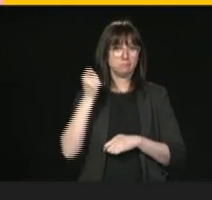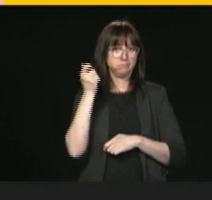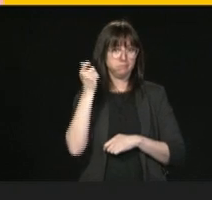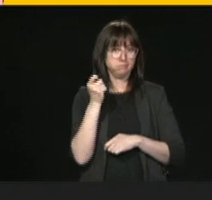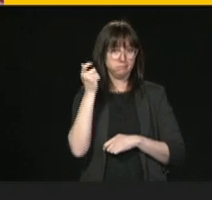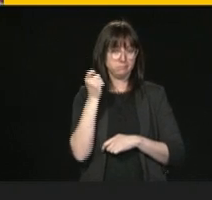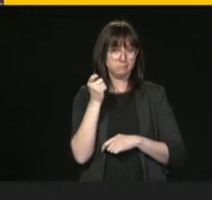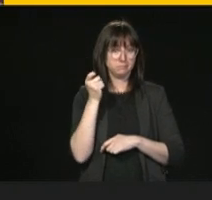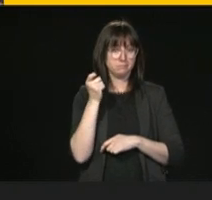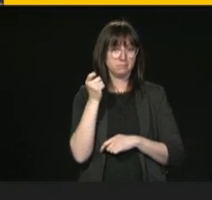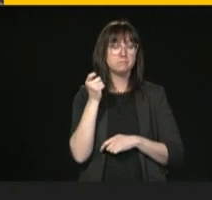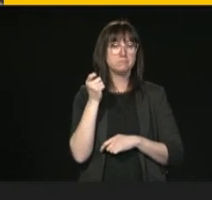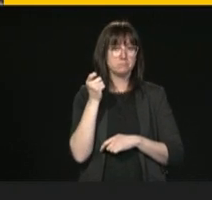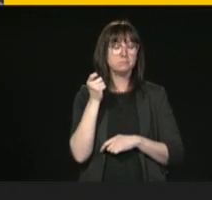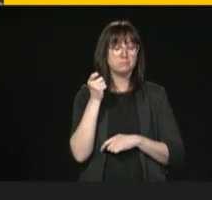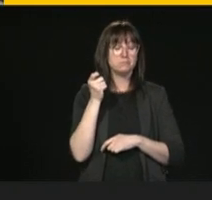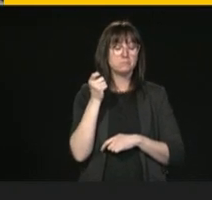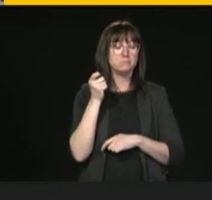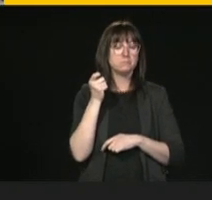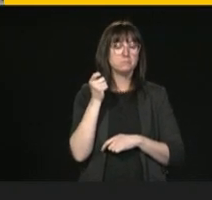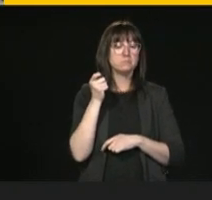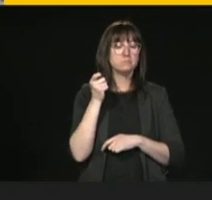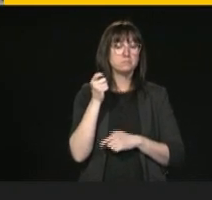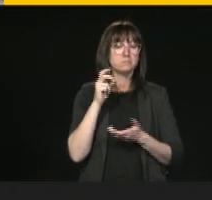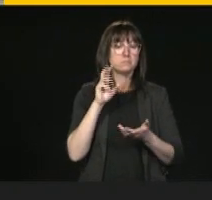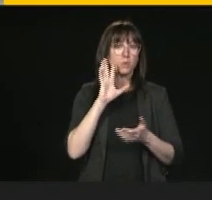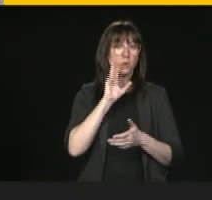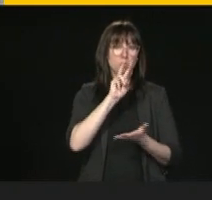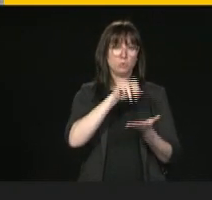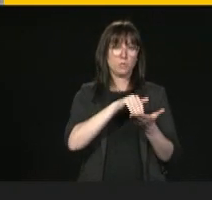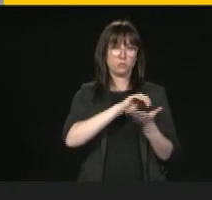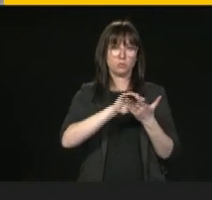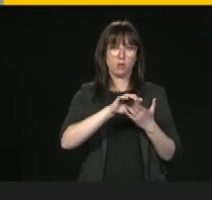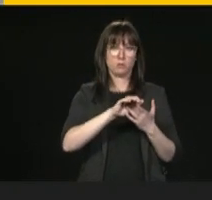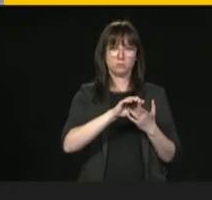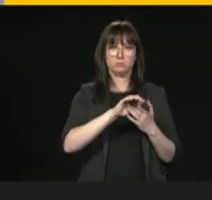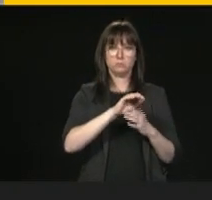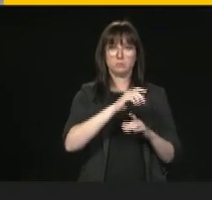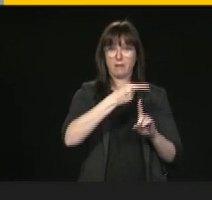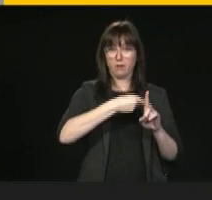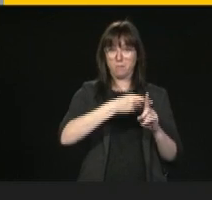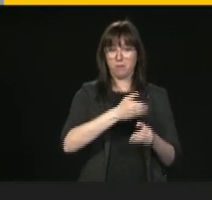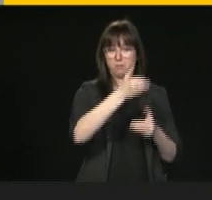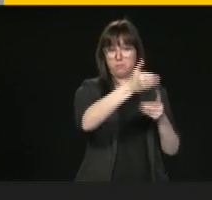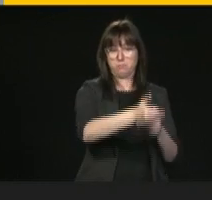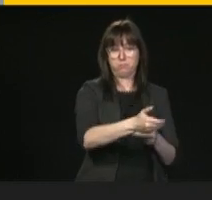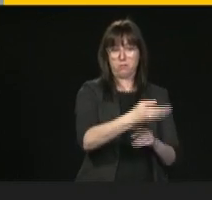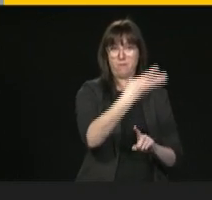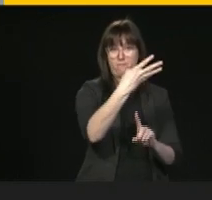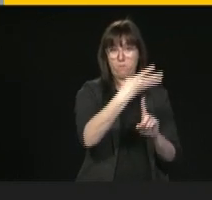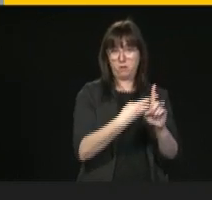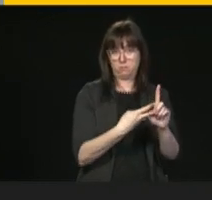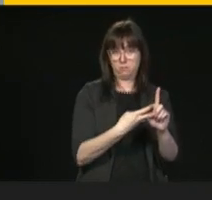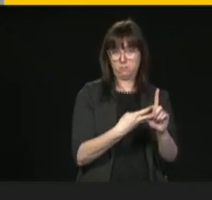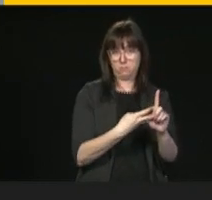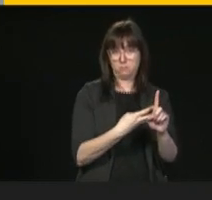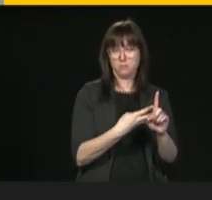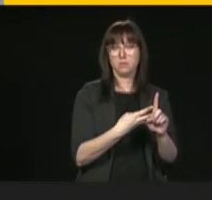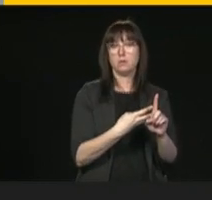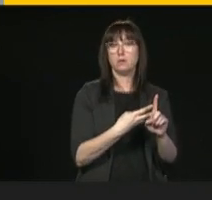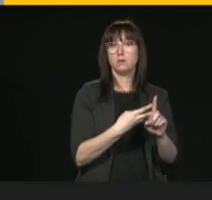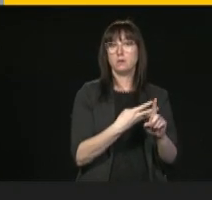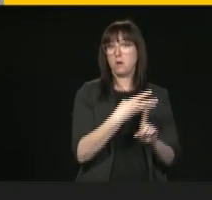that's going to give people $2,000 for 4 months. So I'm assuming you chose 4 months because you think it's going to